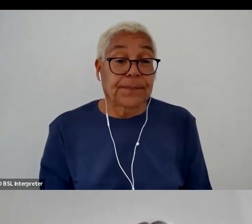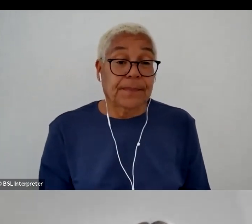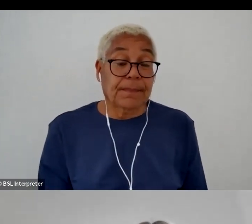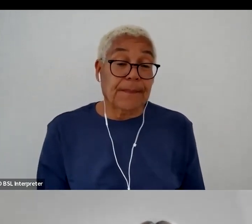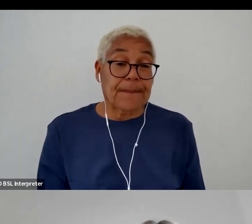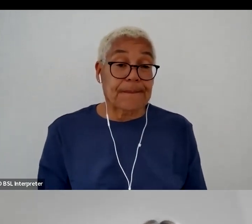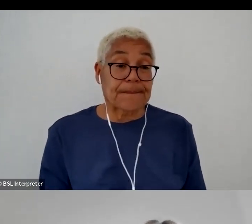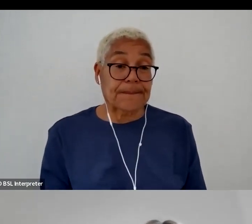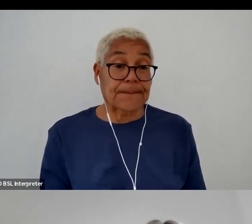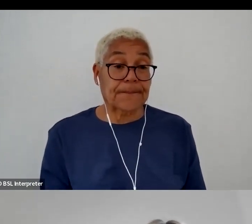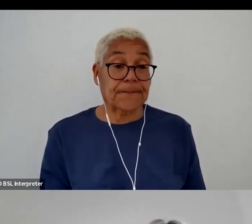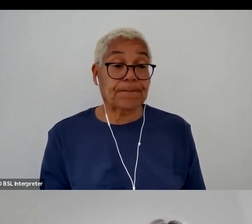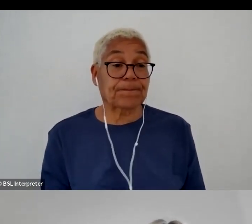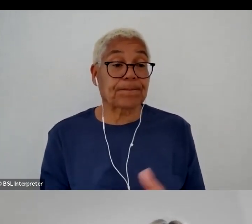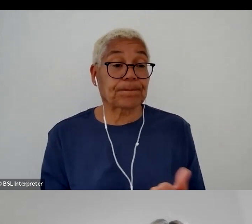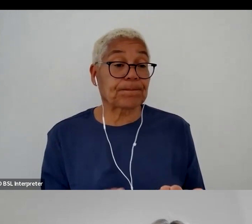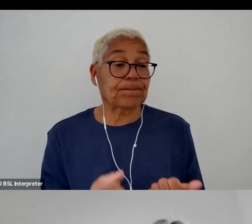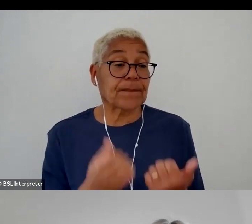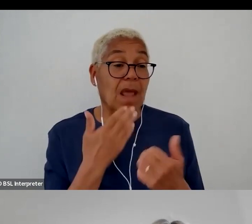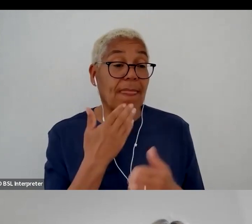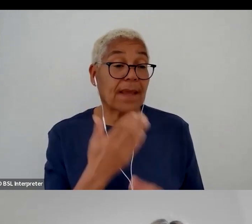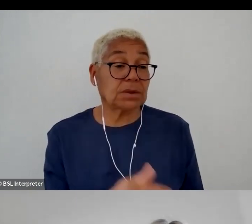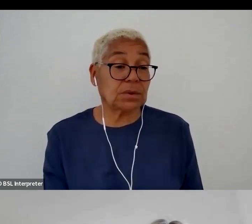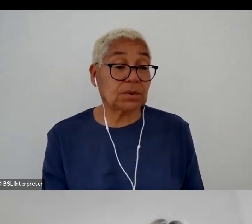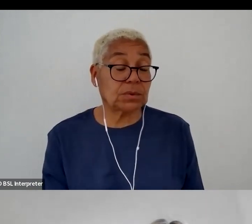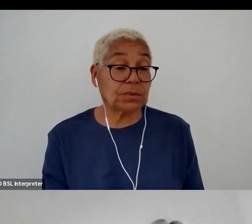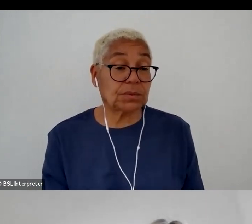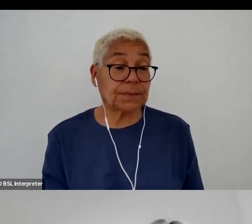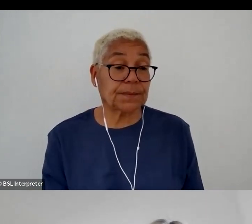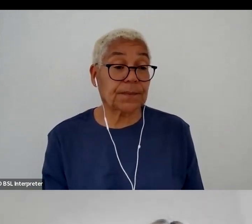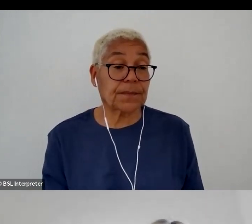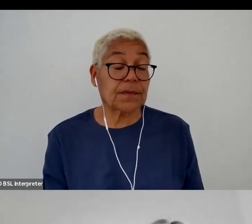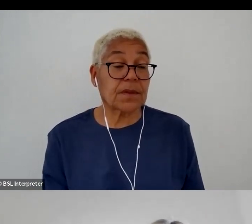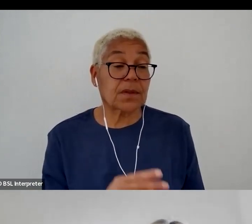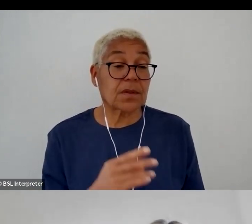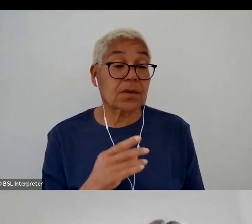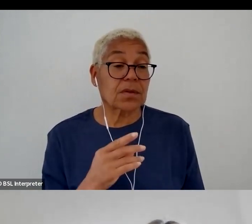Definitely. Right, thank you. So we've got a couple of